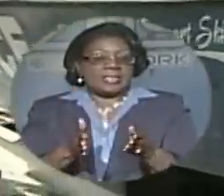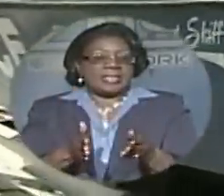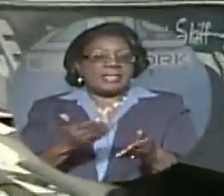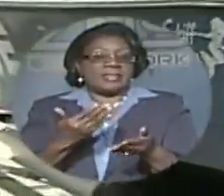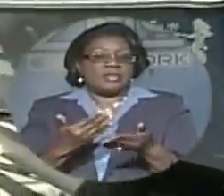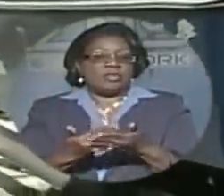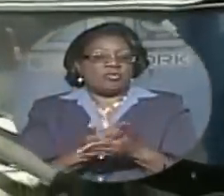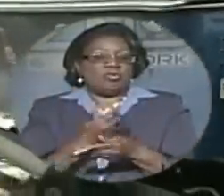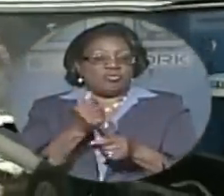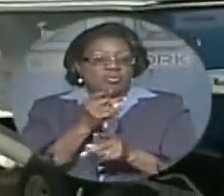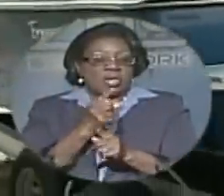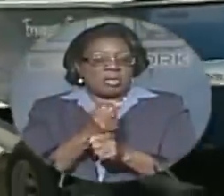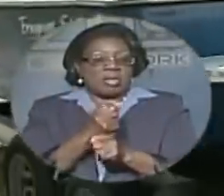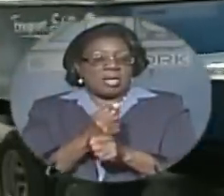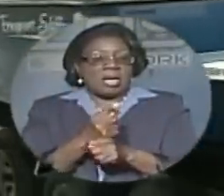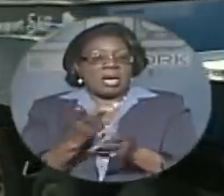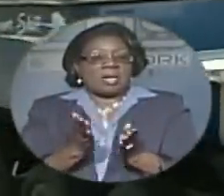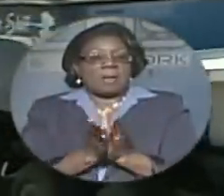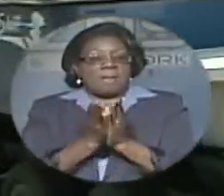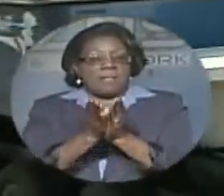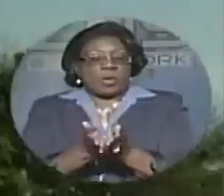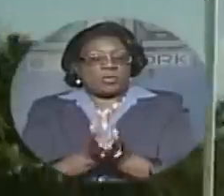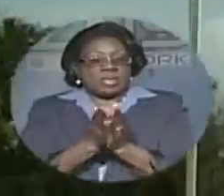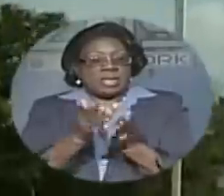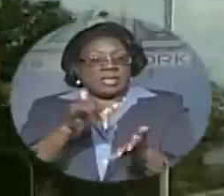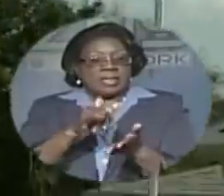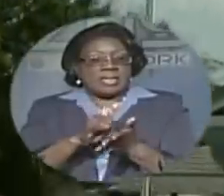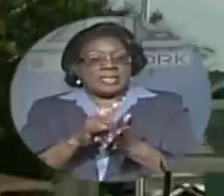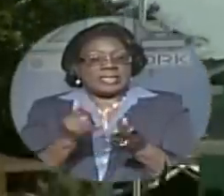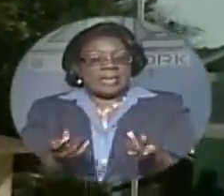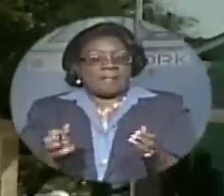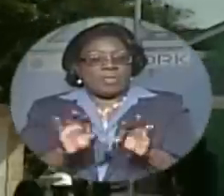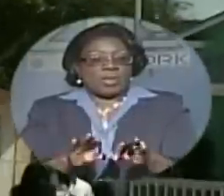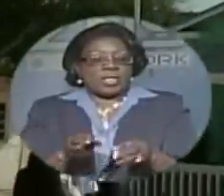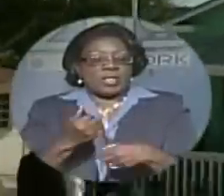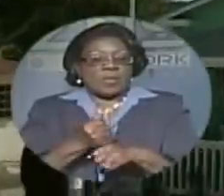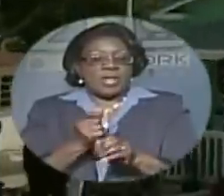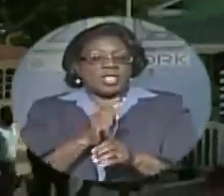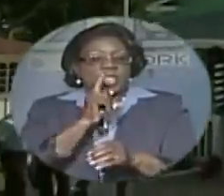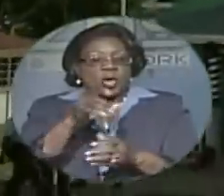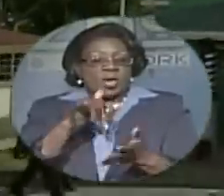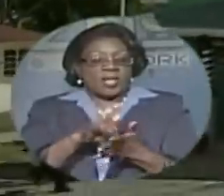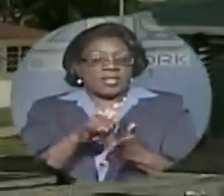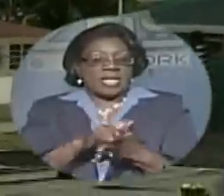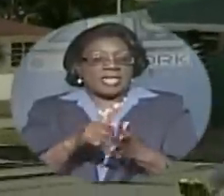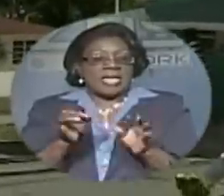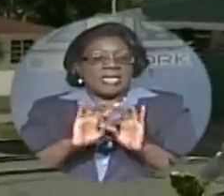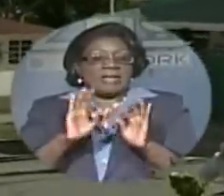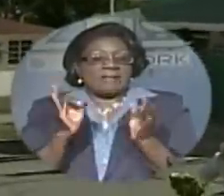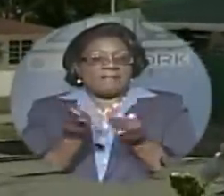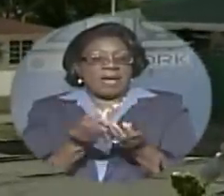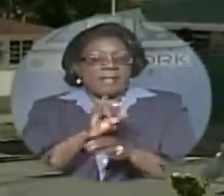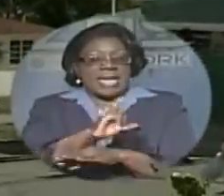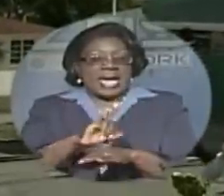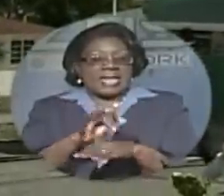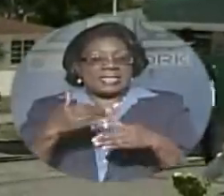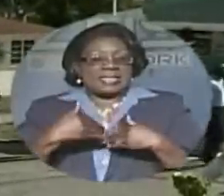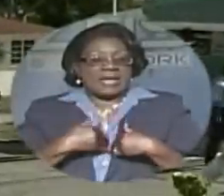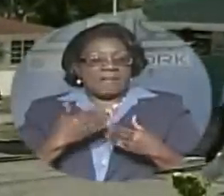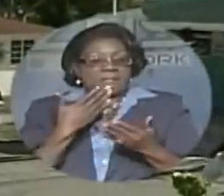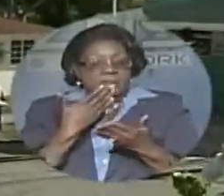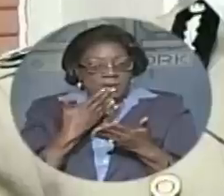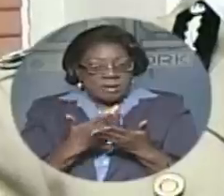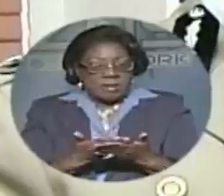Keys. Commissioner of Police Allison Greenslade says it's important to ensure family islands share the same quality and standards of New Providence and Grand